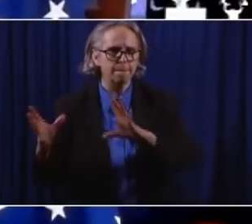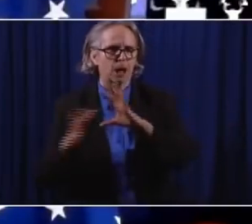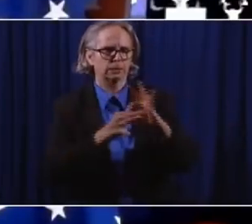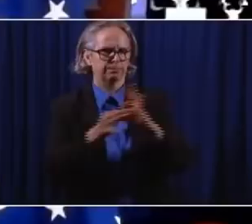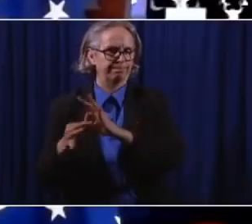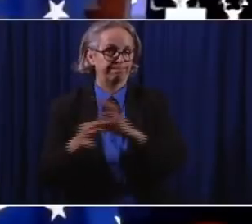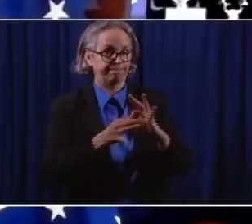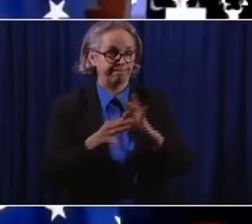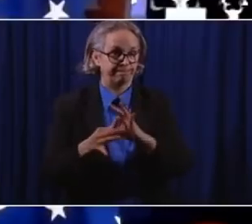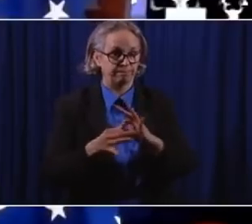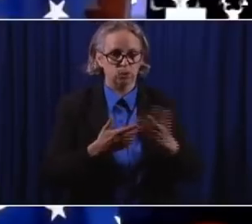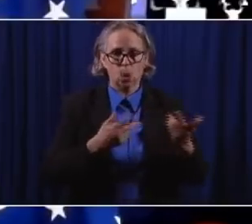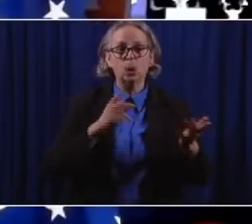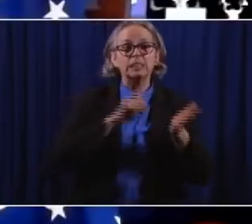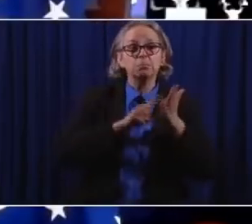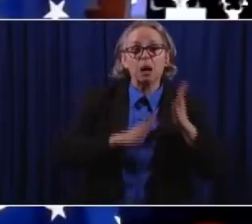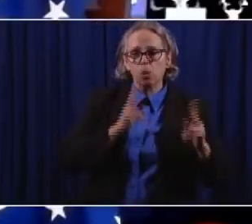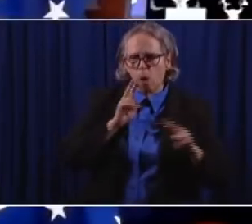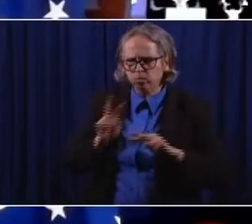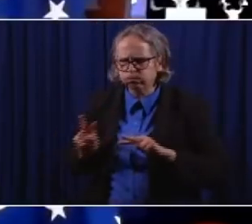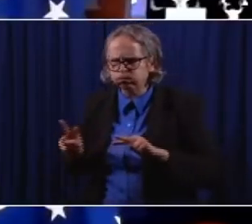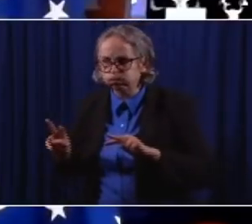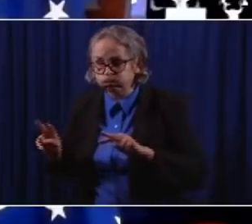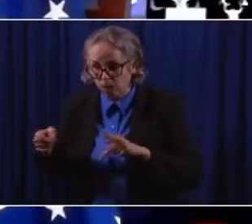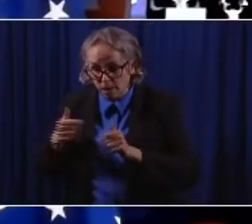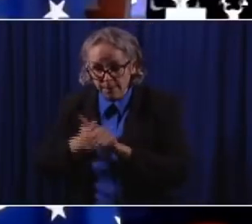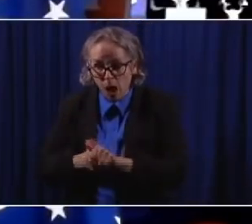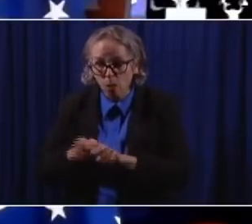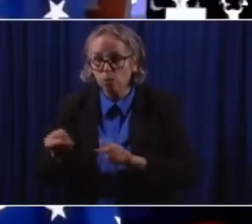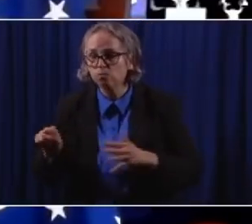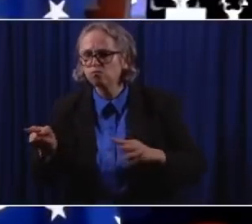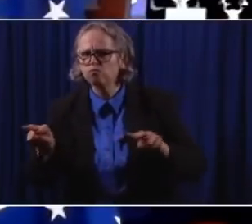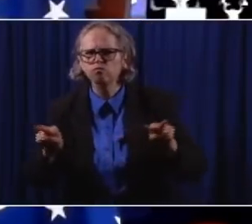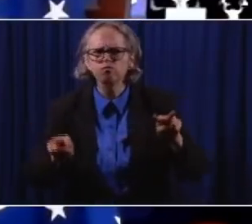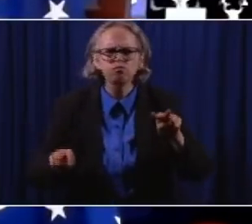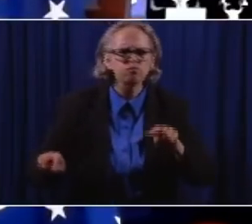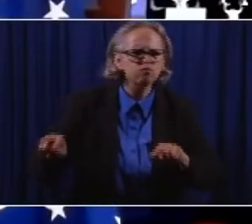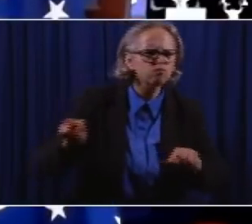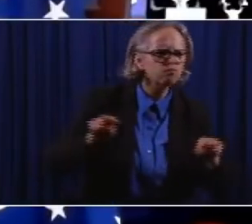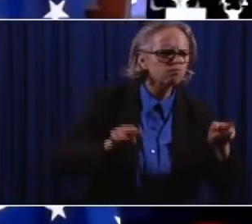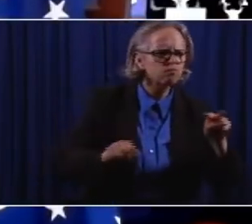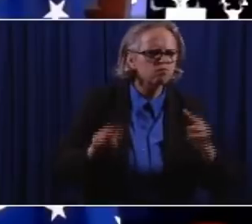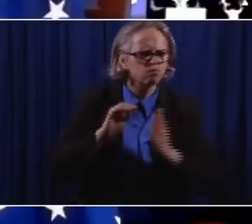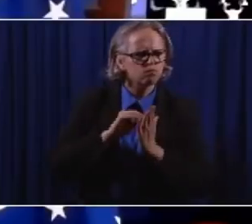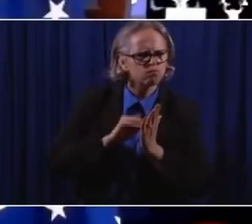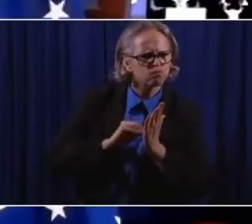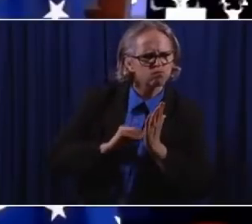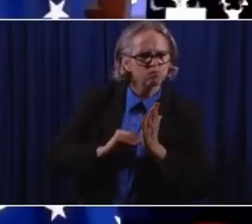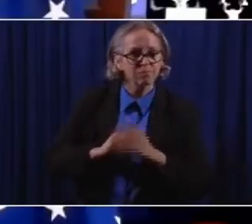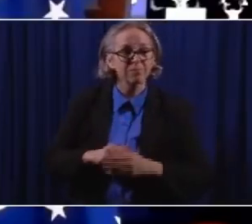there is compliance, that these inspectors will